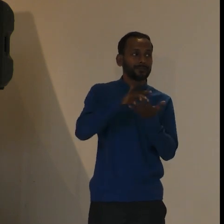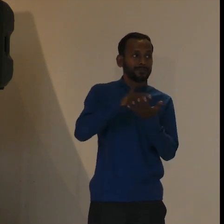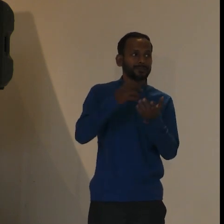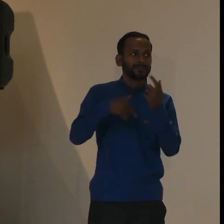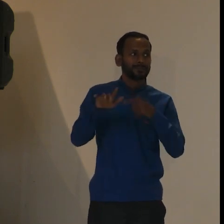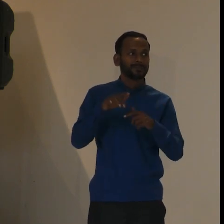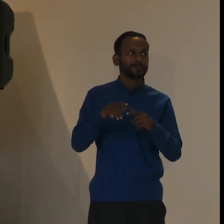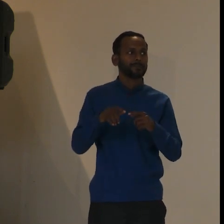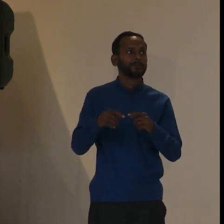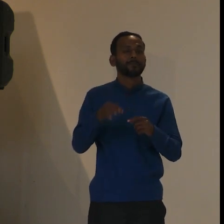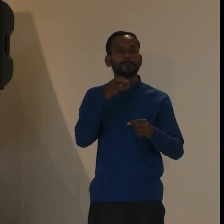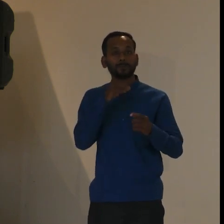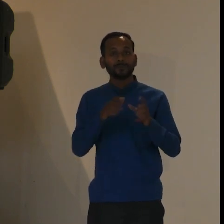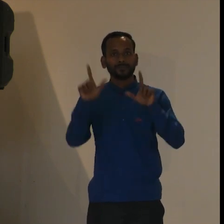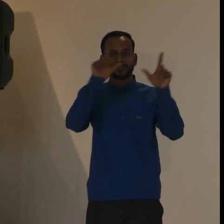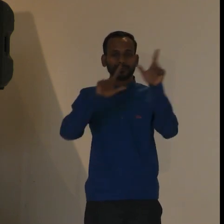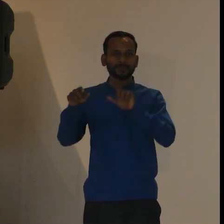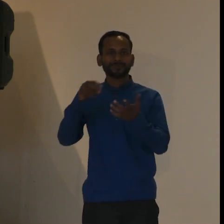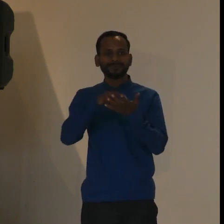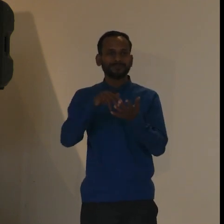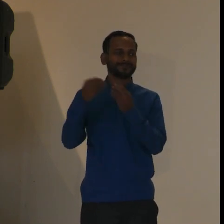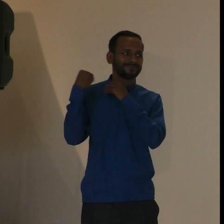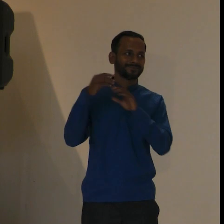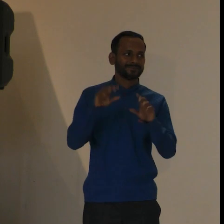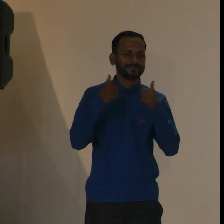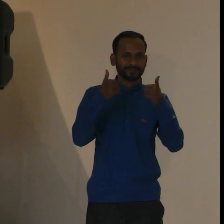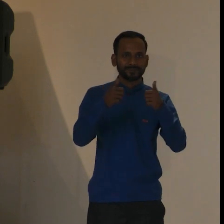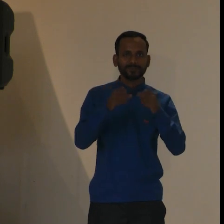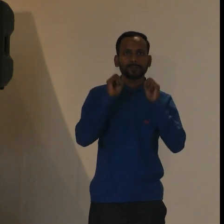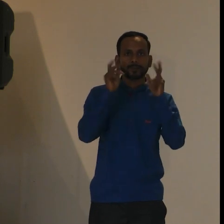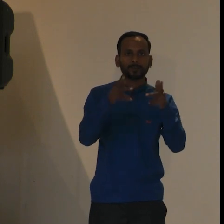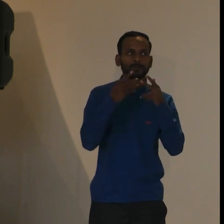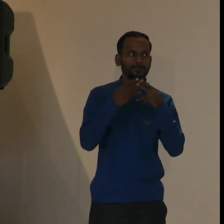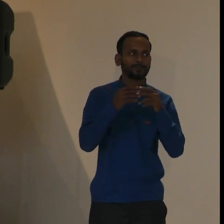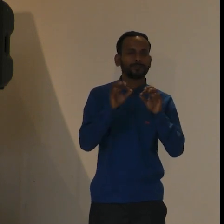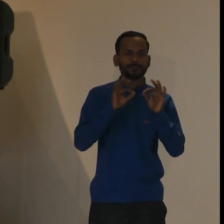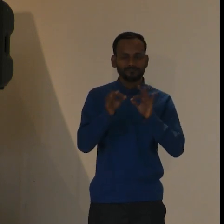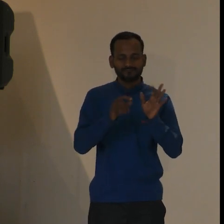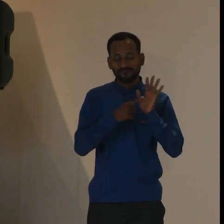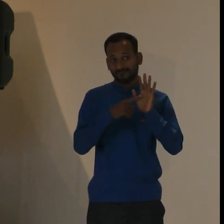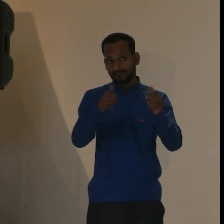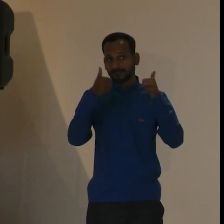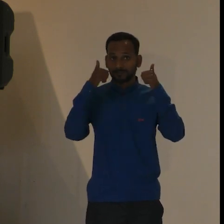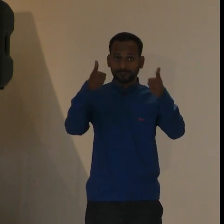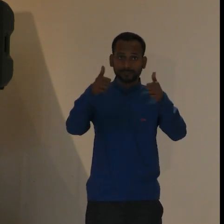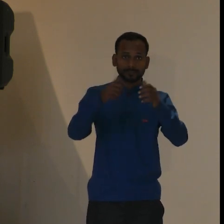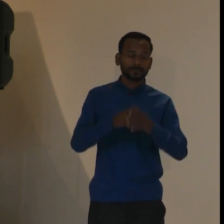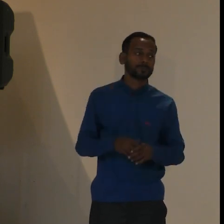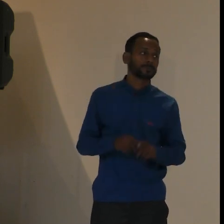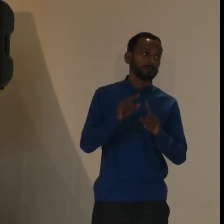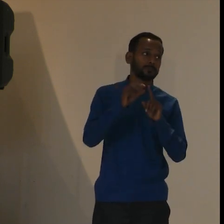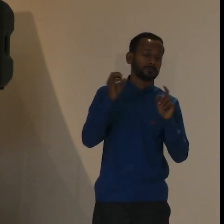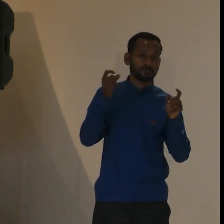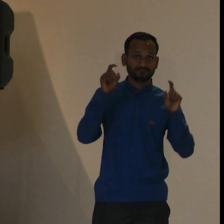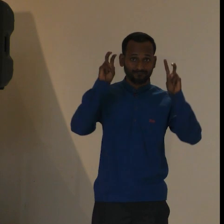how will that affect the museum and its stakeholders? Yeah. It's very self-aware, very deeply self-aware point, and